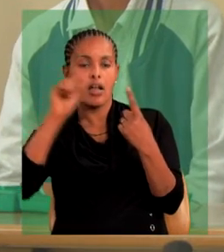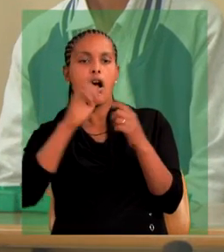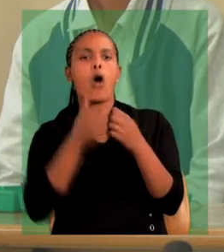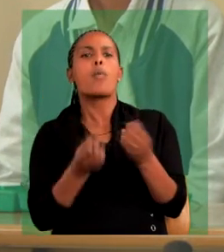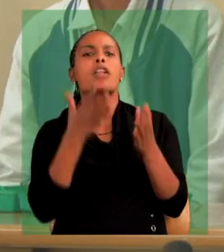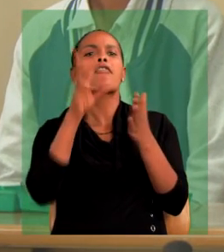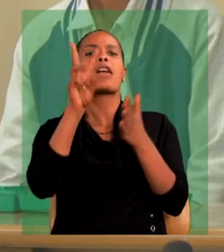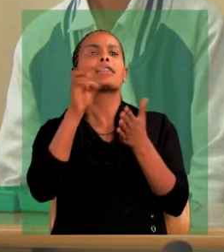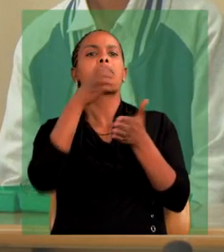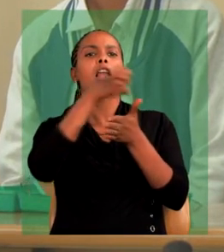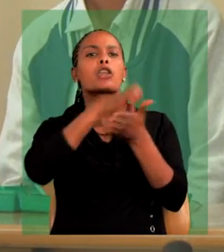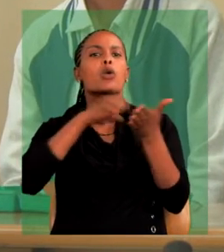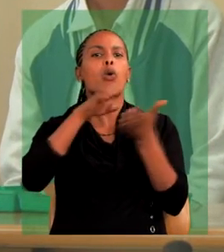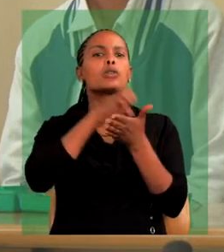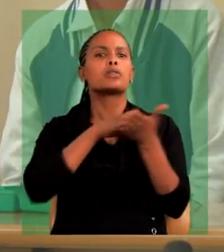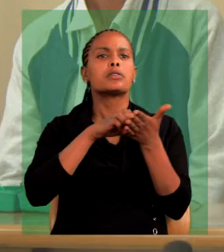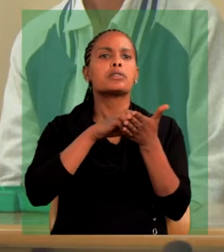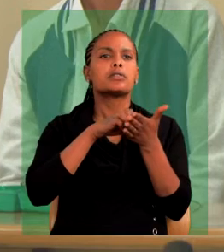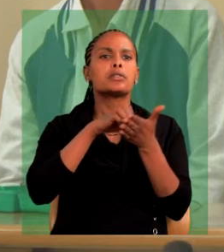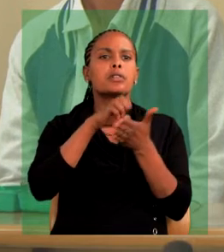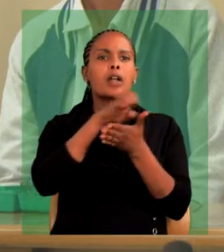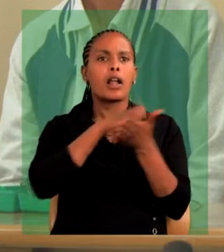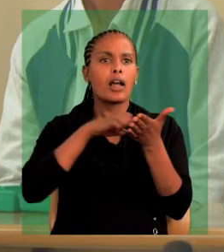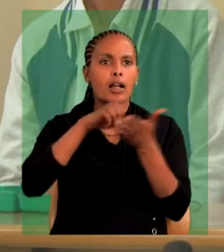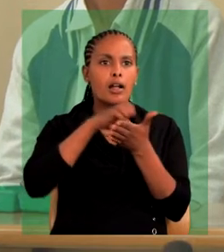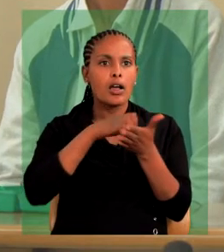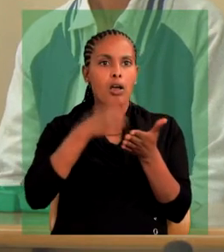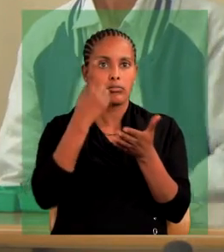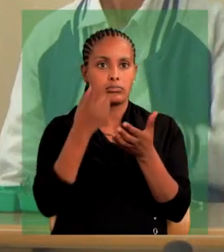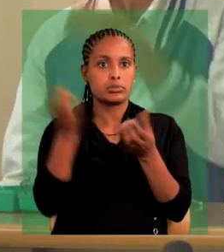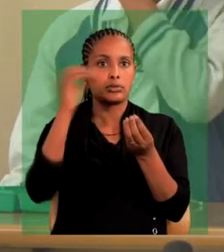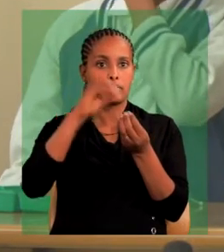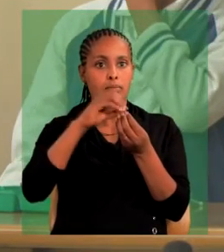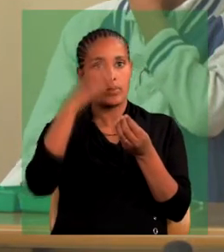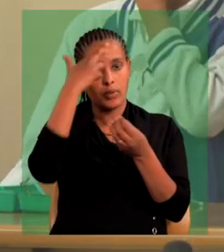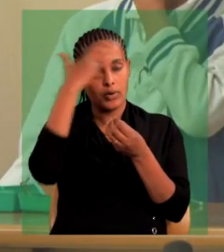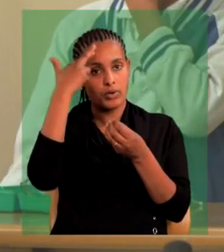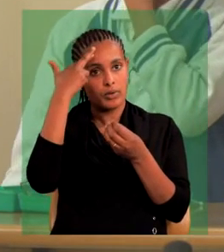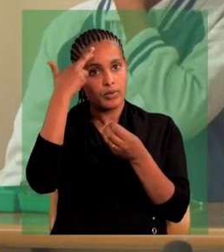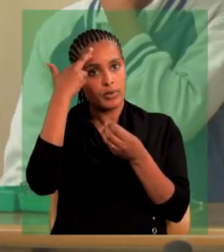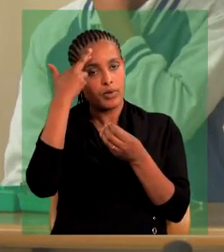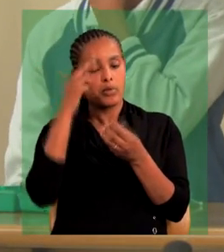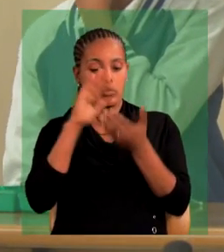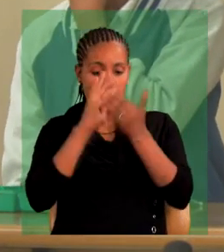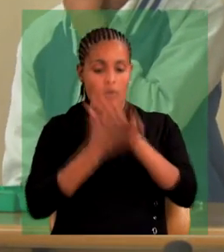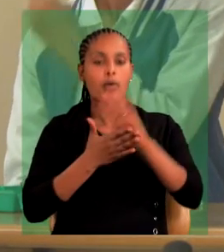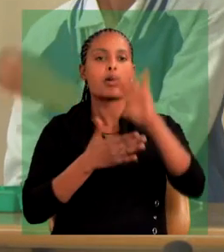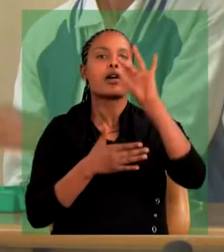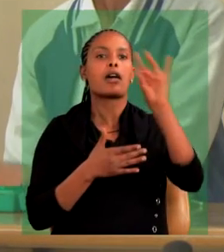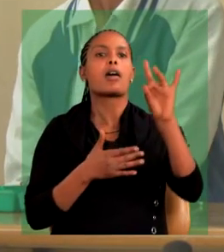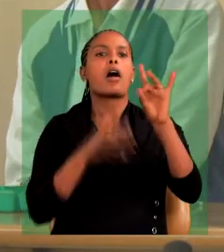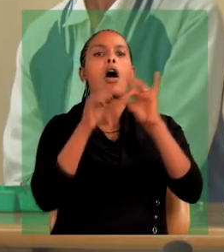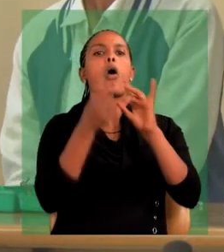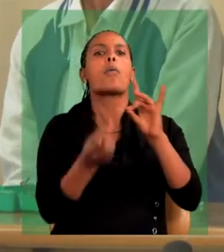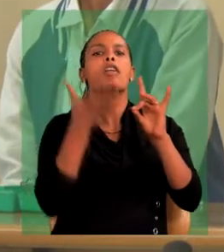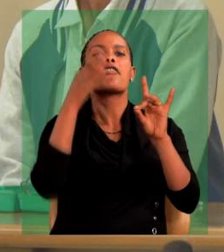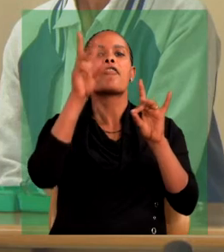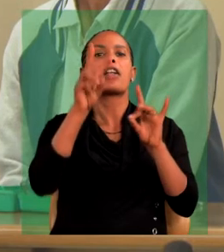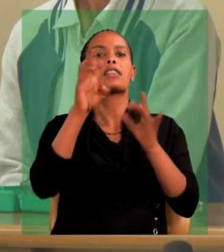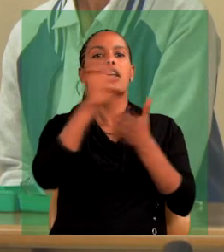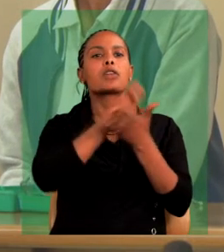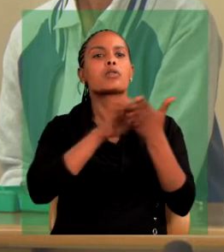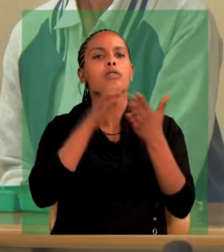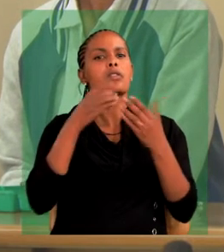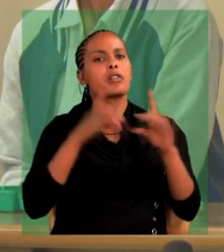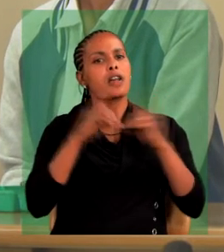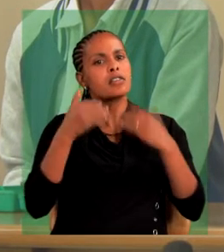many valence electrons? Why does it require one? Because it wants to be 8. So how many valence electrons does it